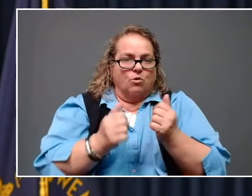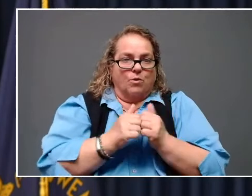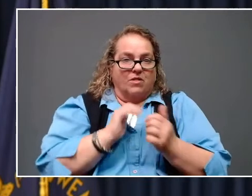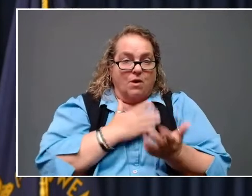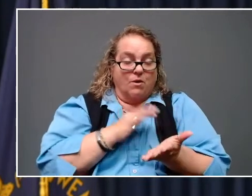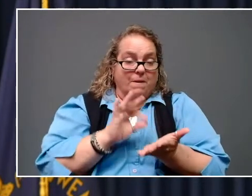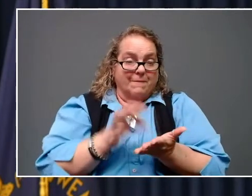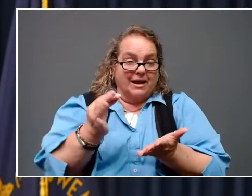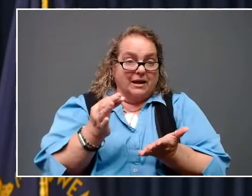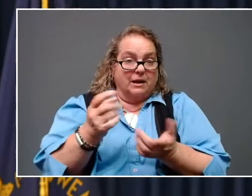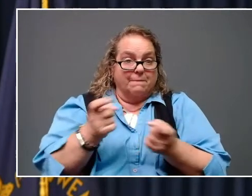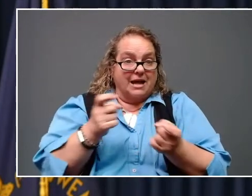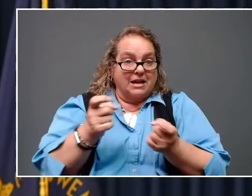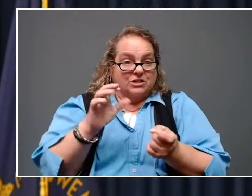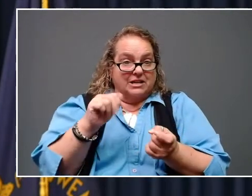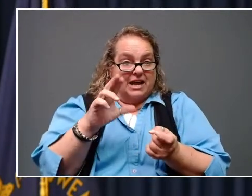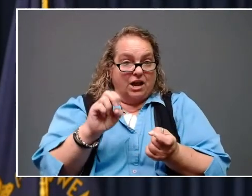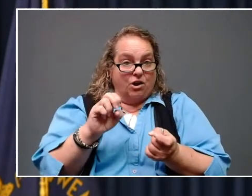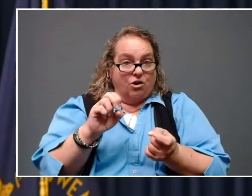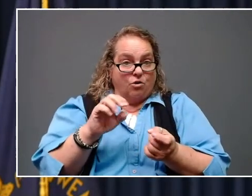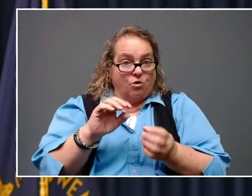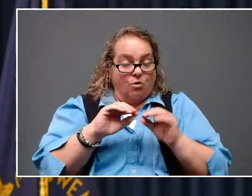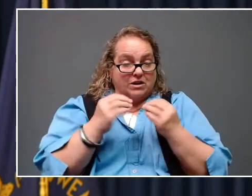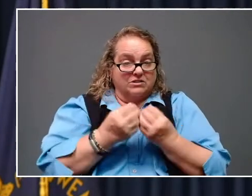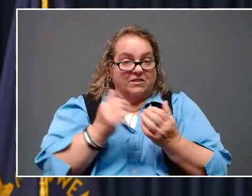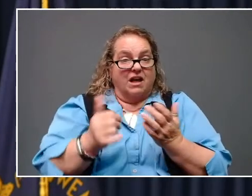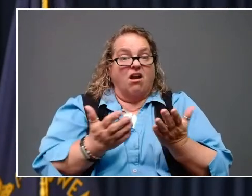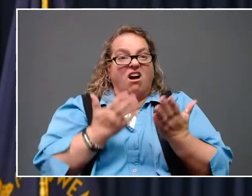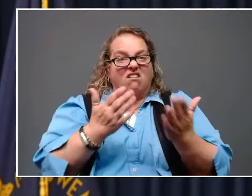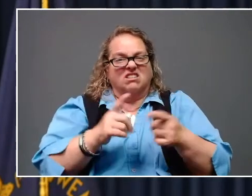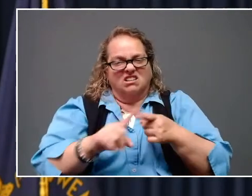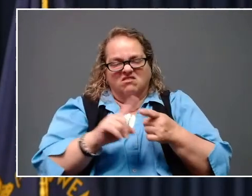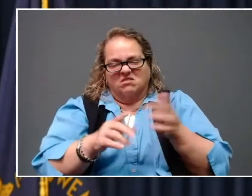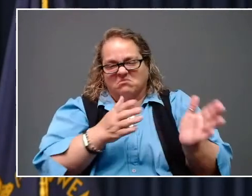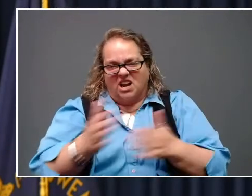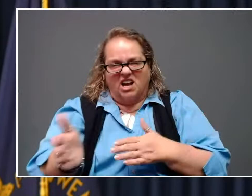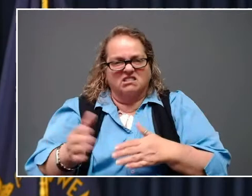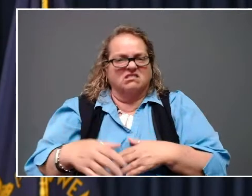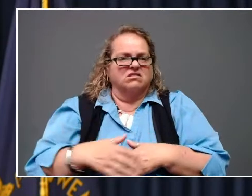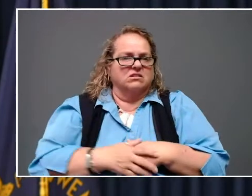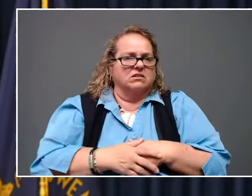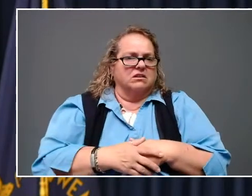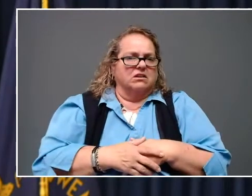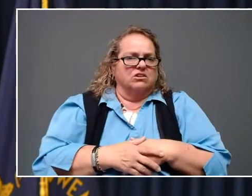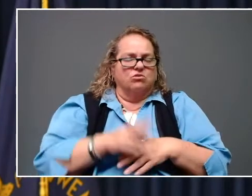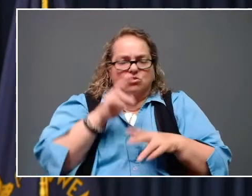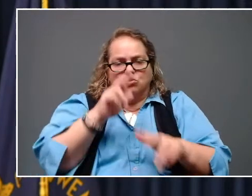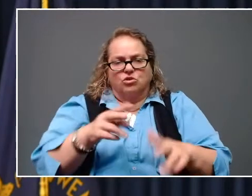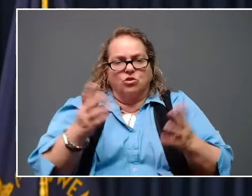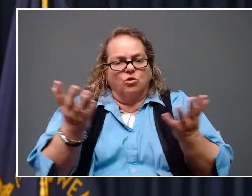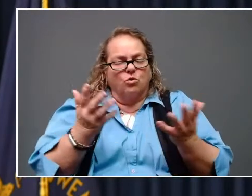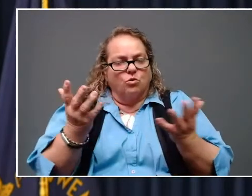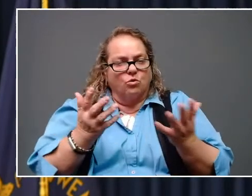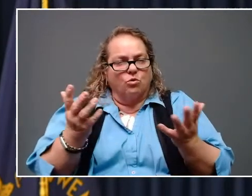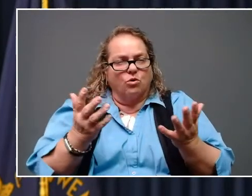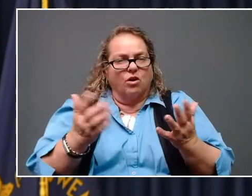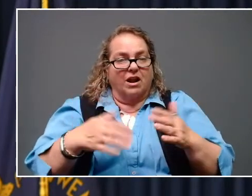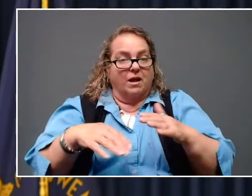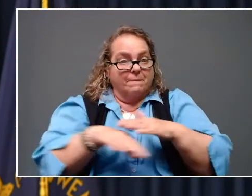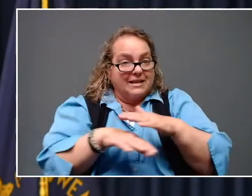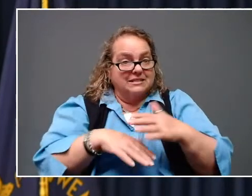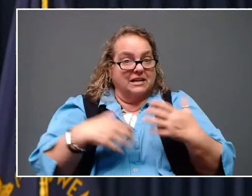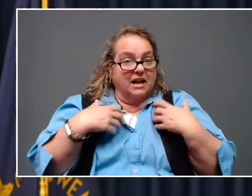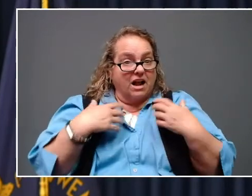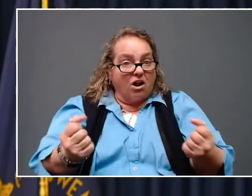care organizations that offer different plans, working with the exchange, looking at whether a basic health plan was the